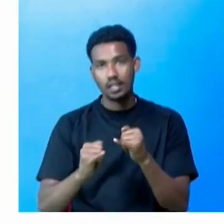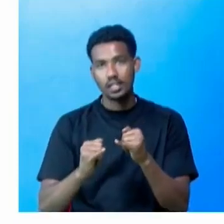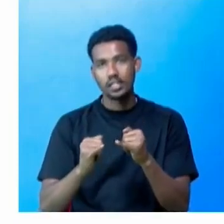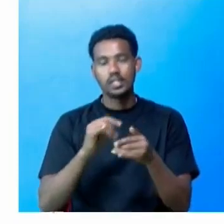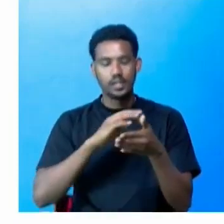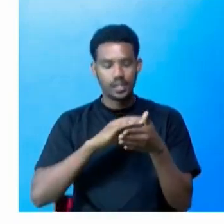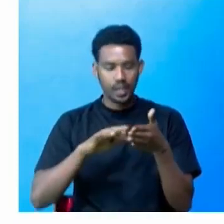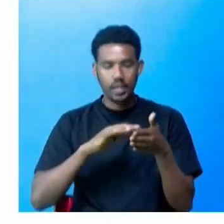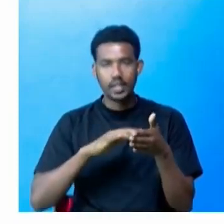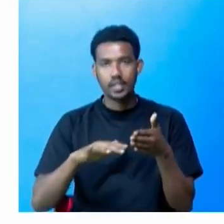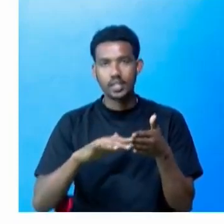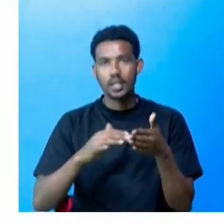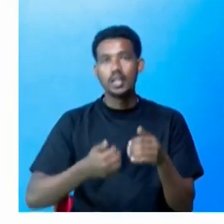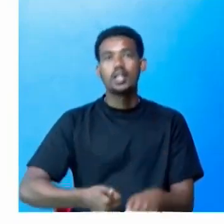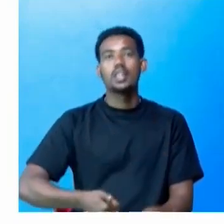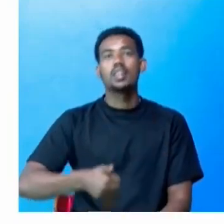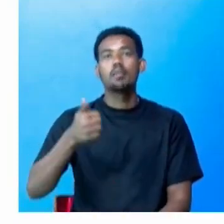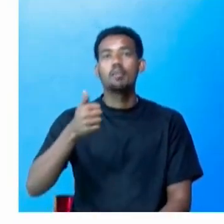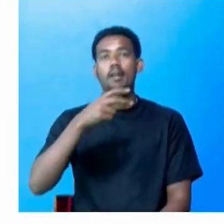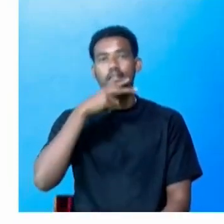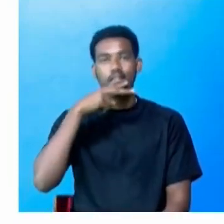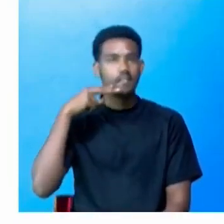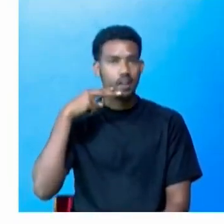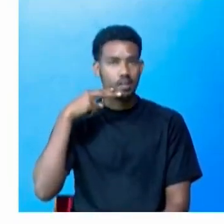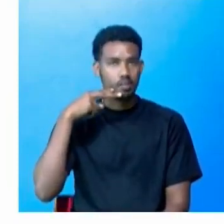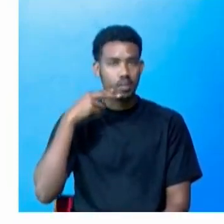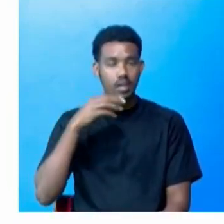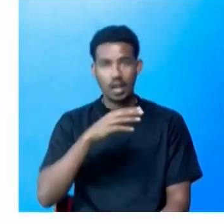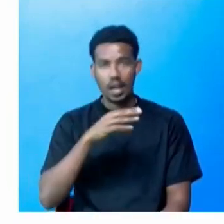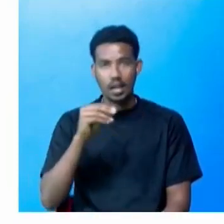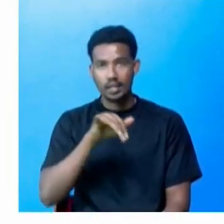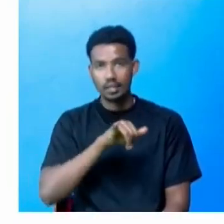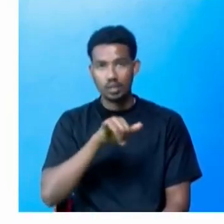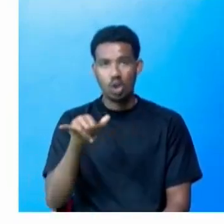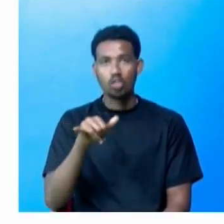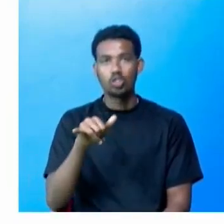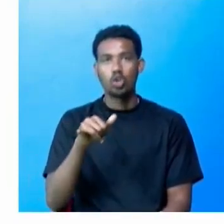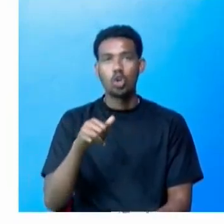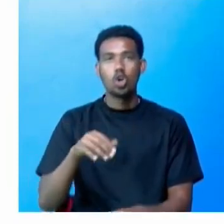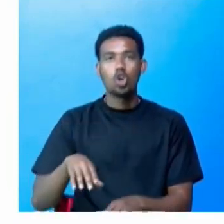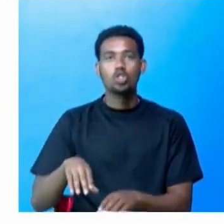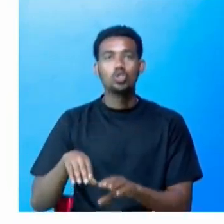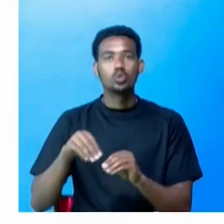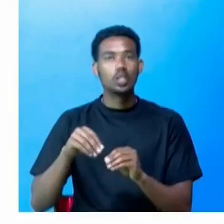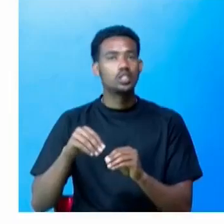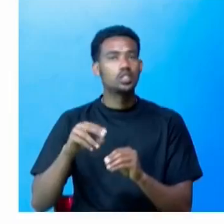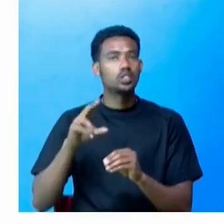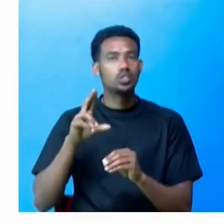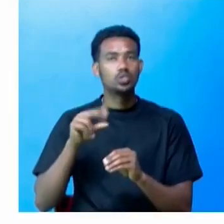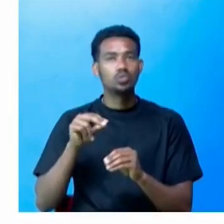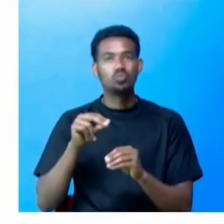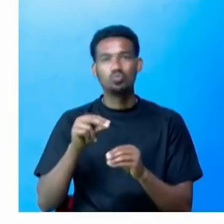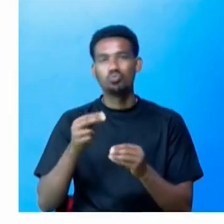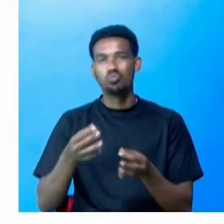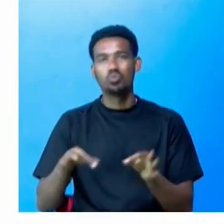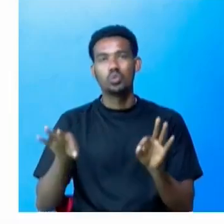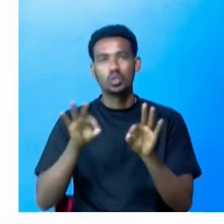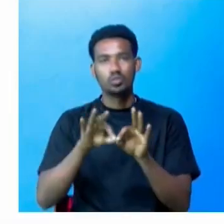reading, the main verb. And also, students, no need to forget the